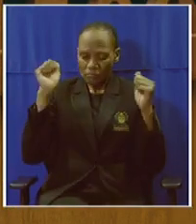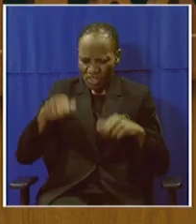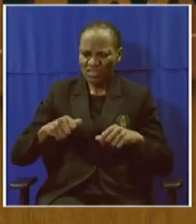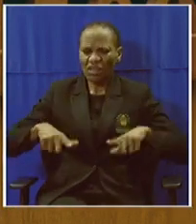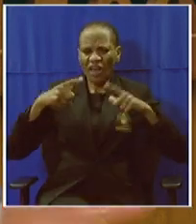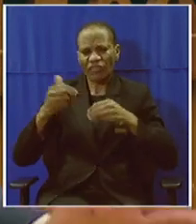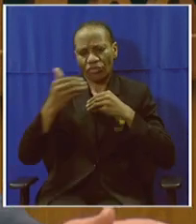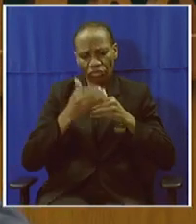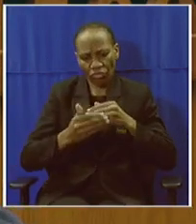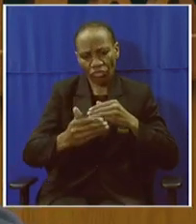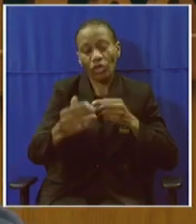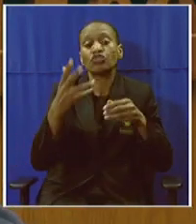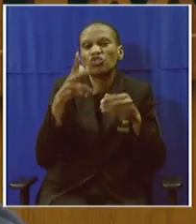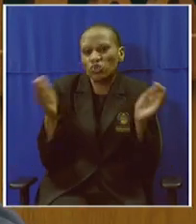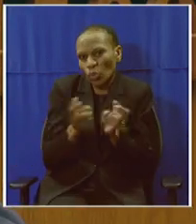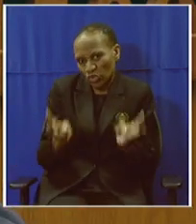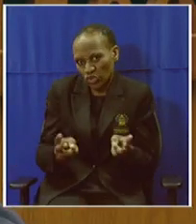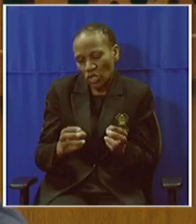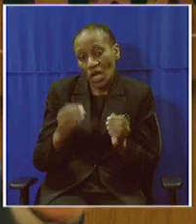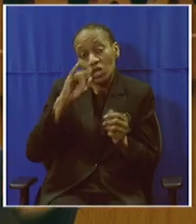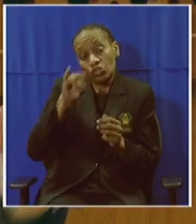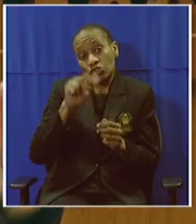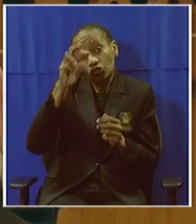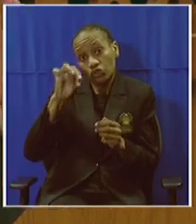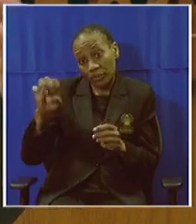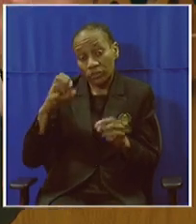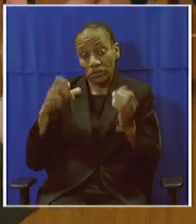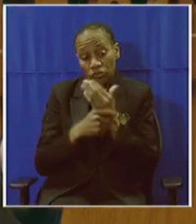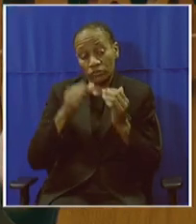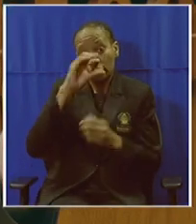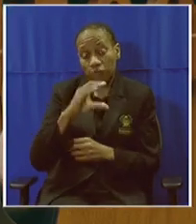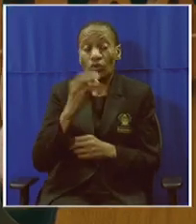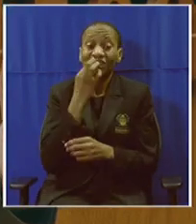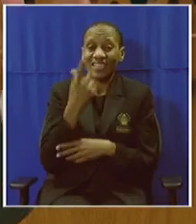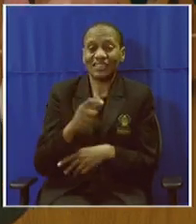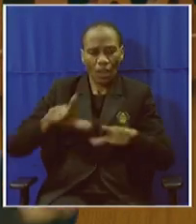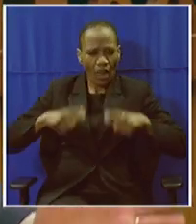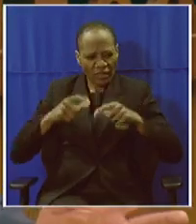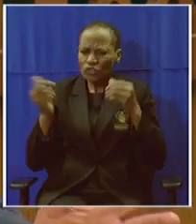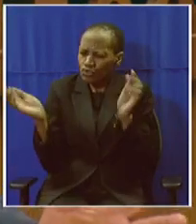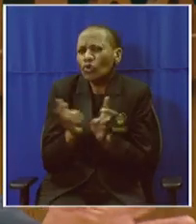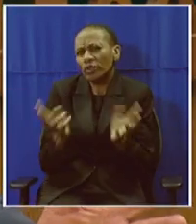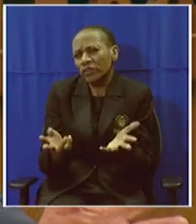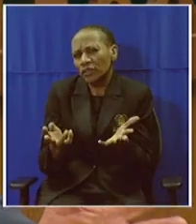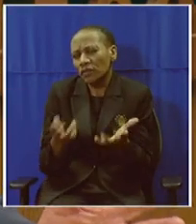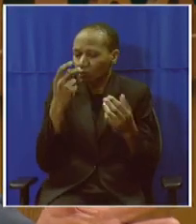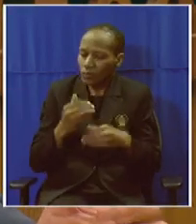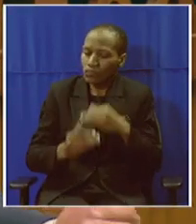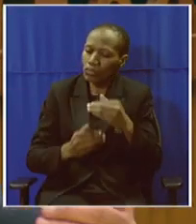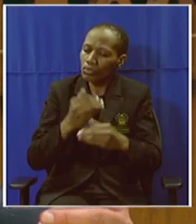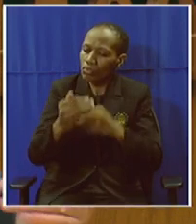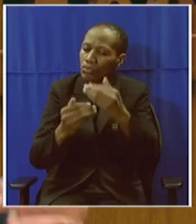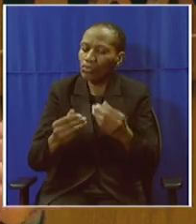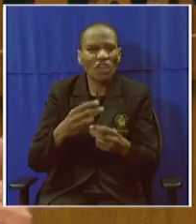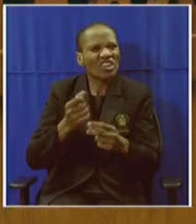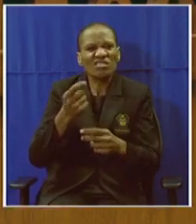short. James chapter 4 teaches us that our lives are, quote, like morning fog. It's here a little while, then it is gone.